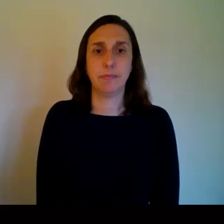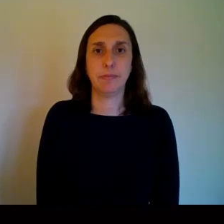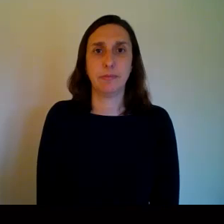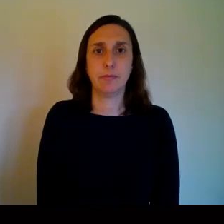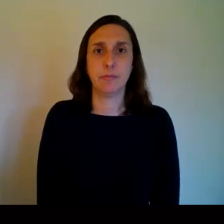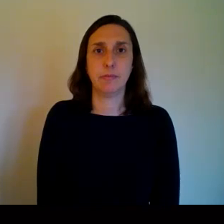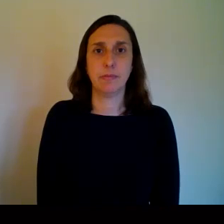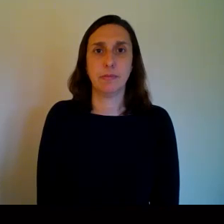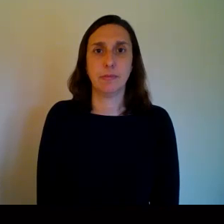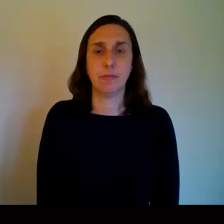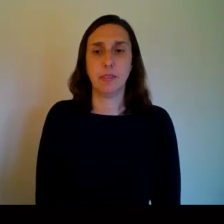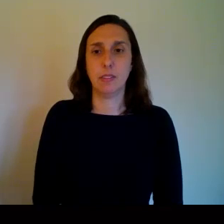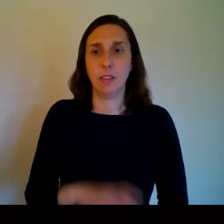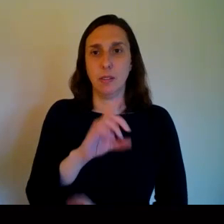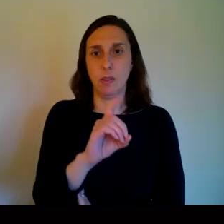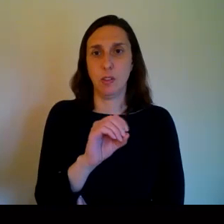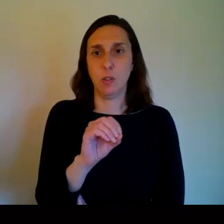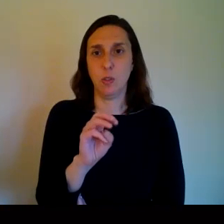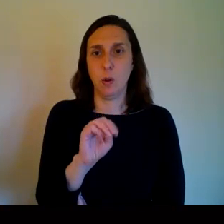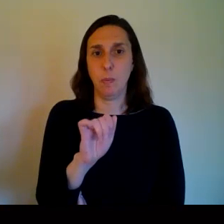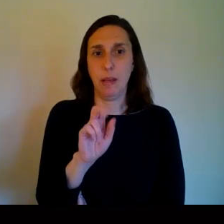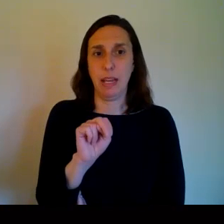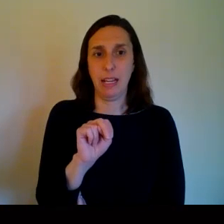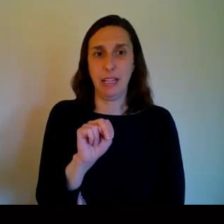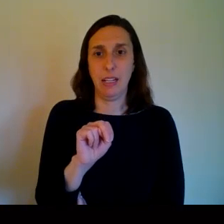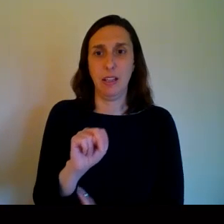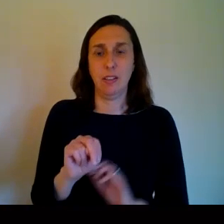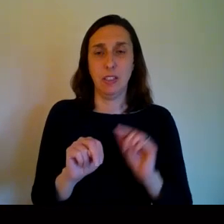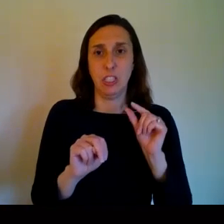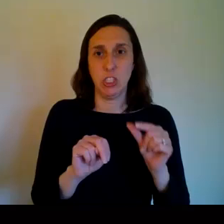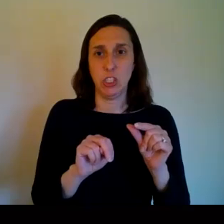so the domain of g of x